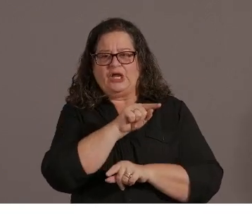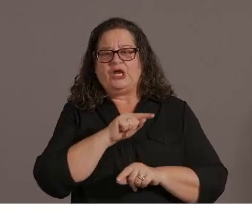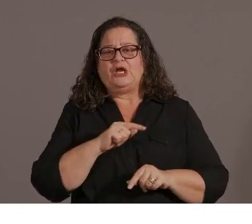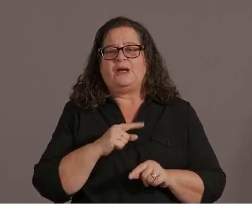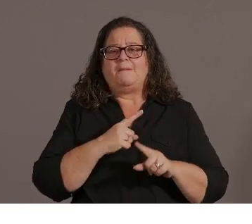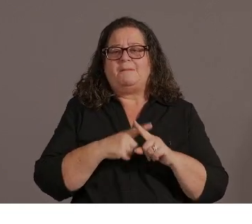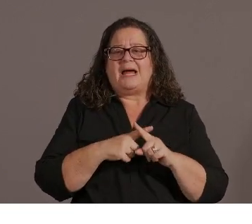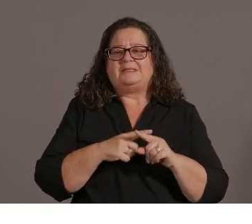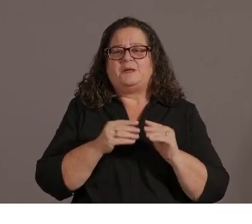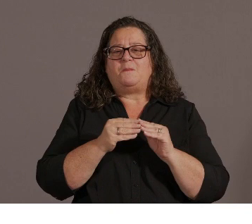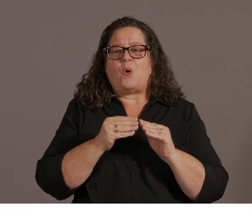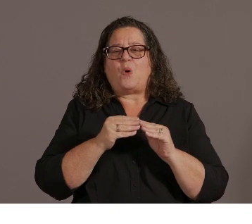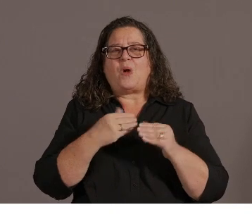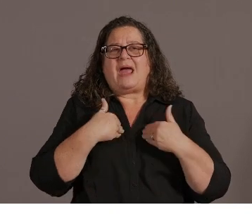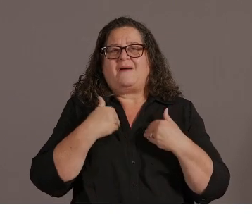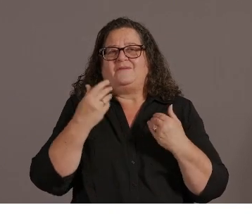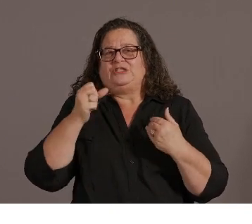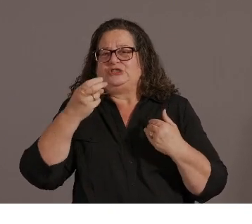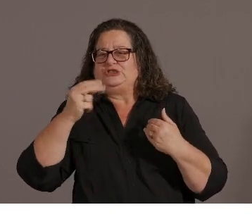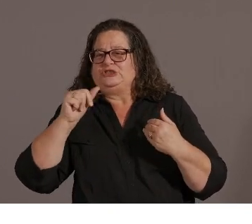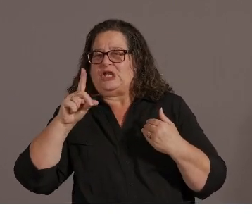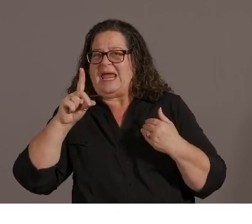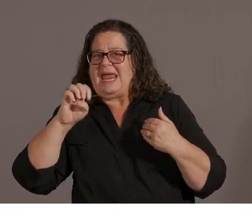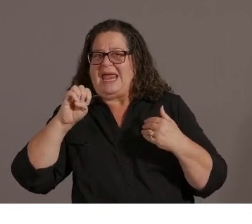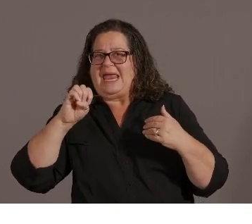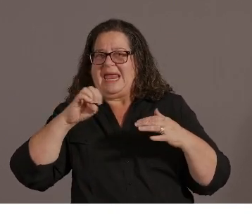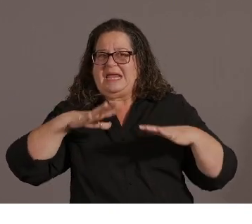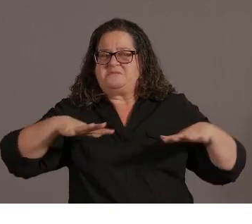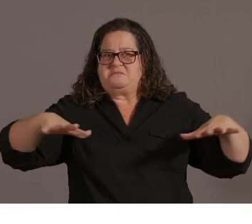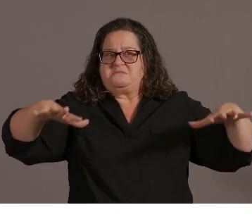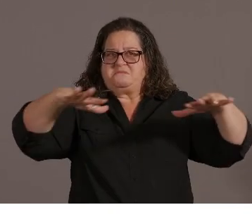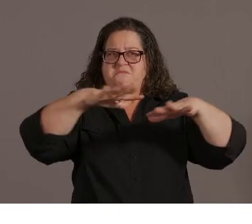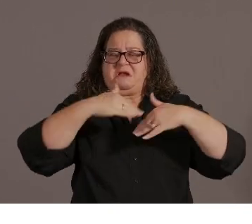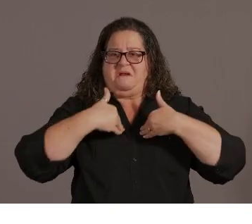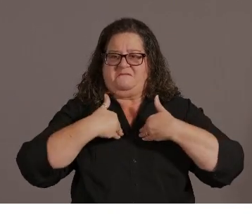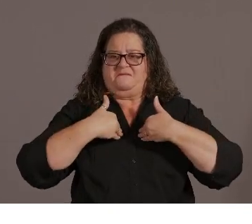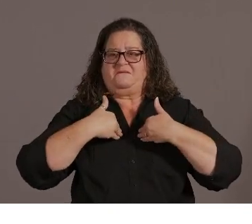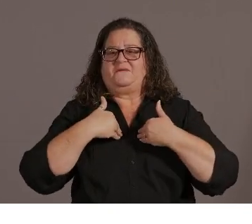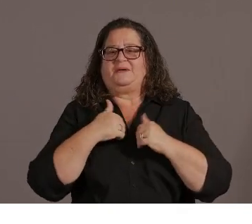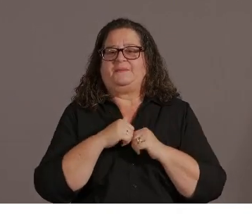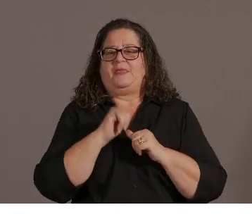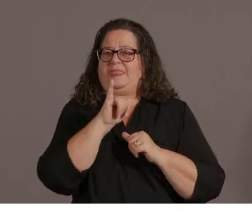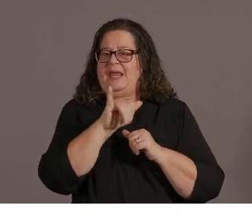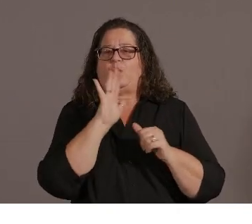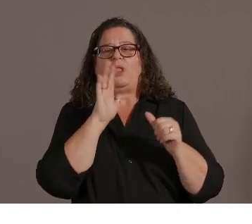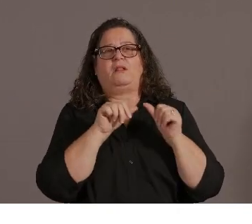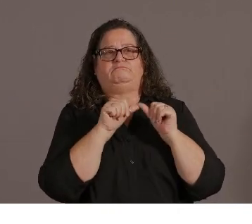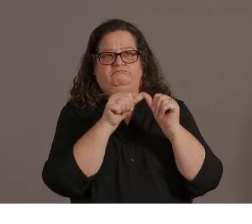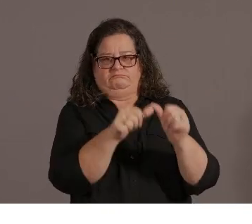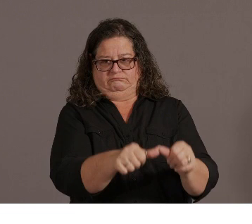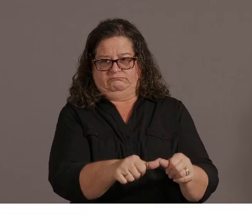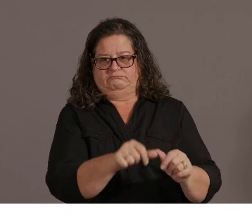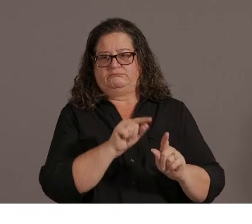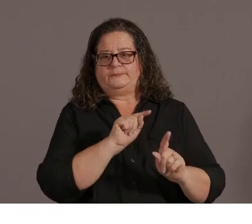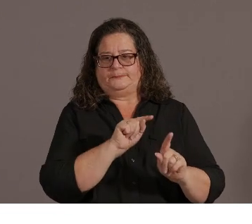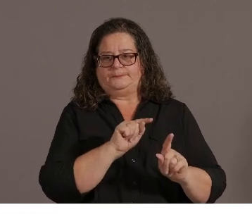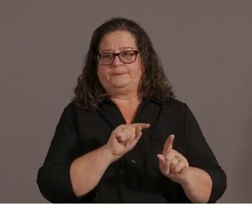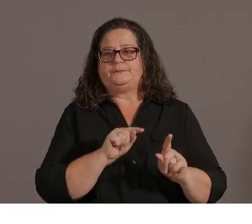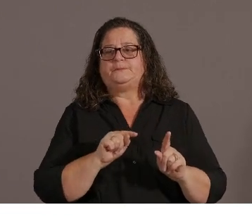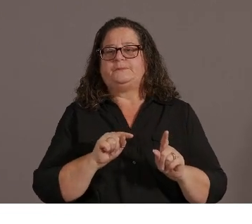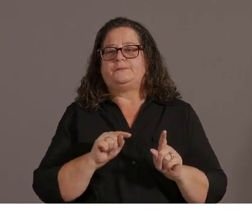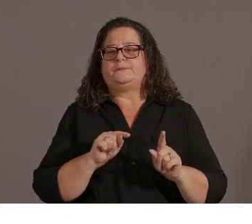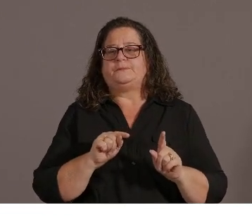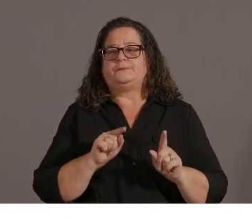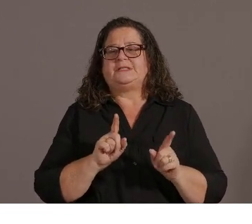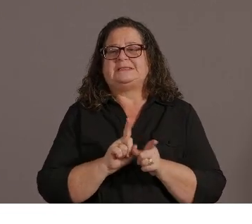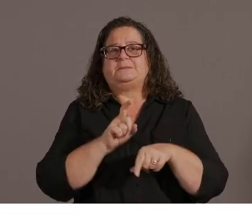that site as we are working with Arizona State University to identify a new location that we are going to transition